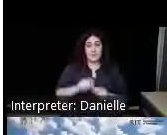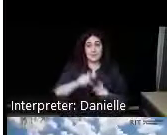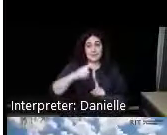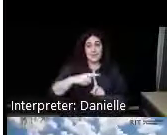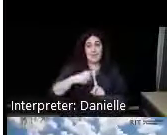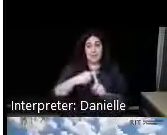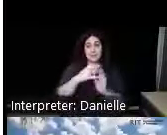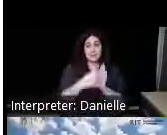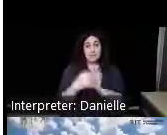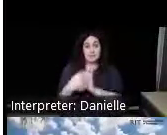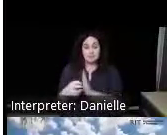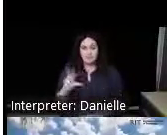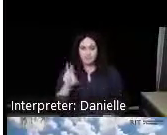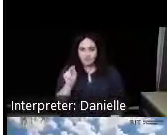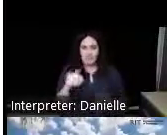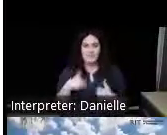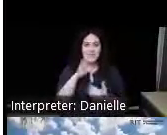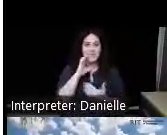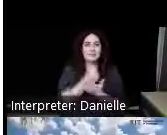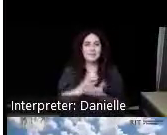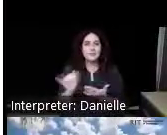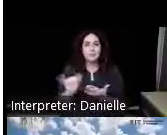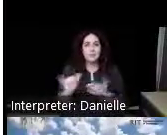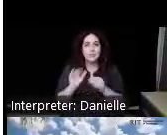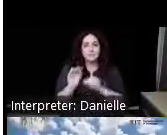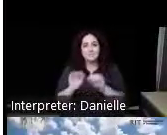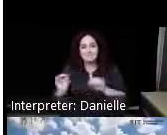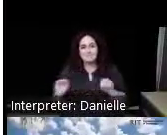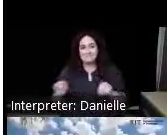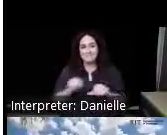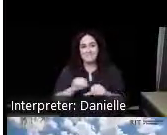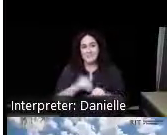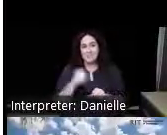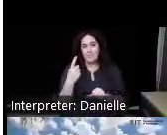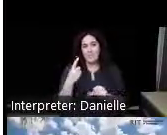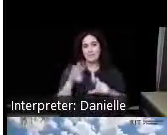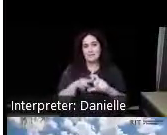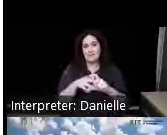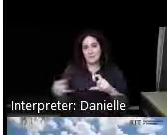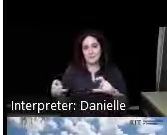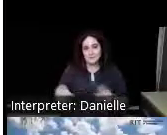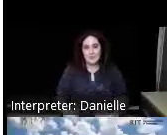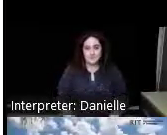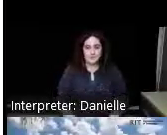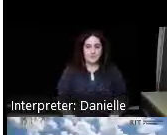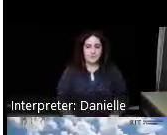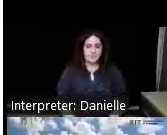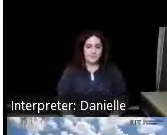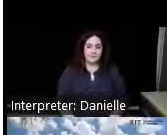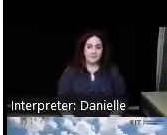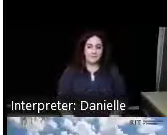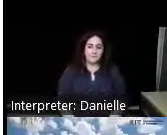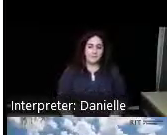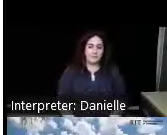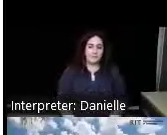has text and images within the kind of content element.